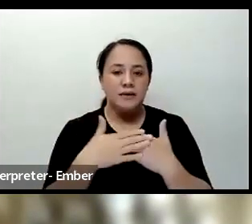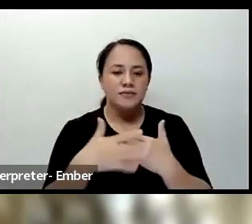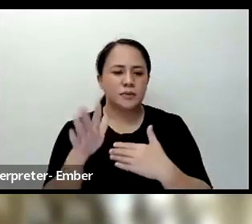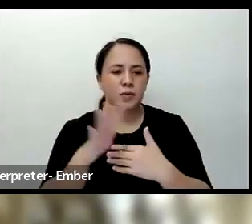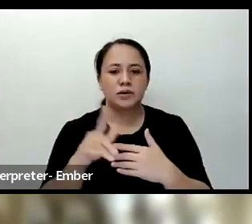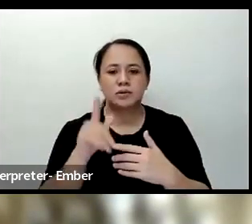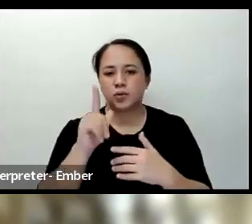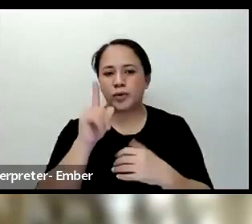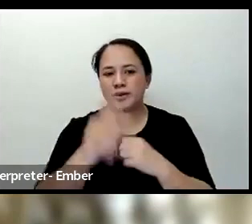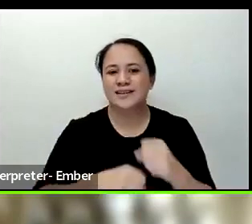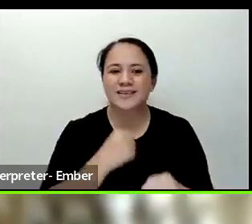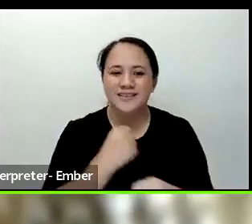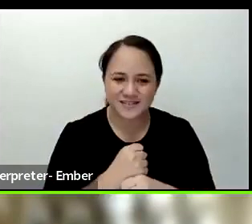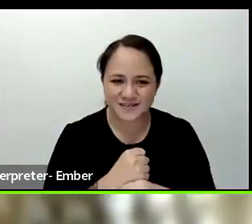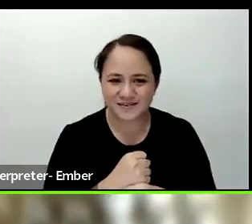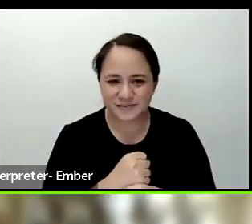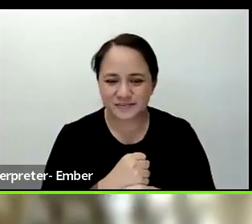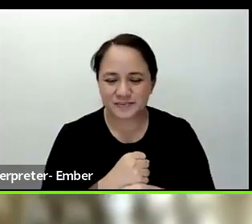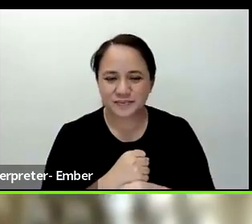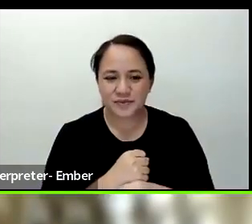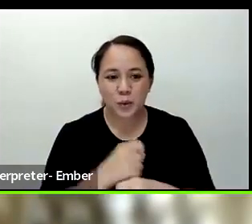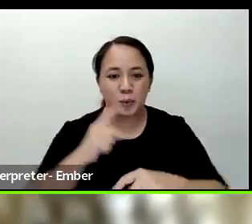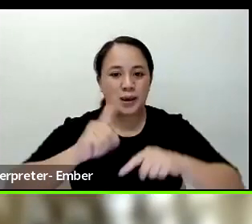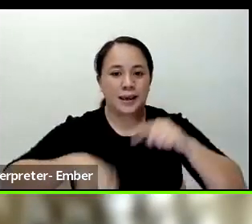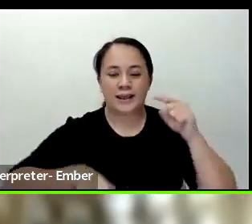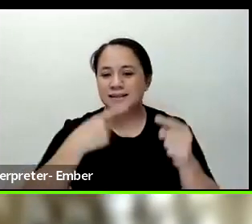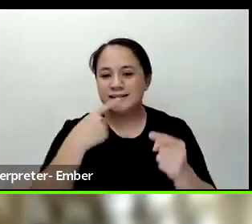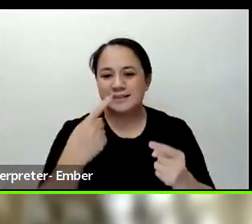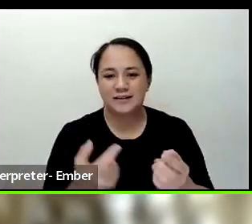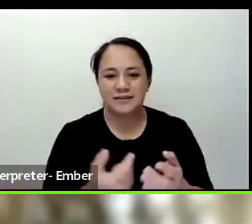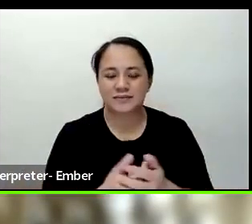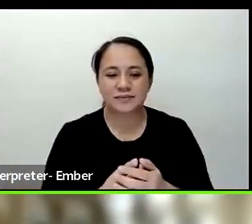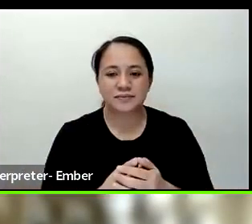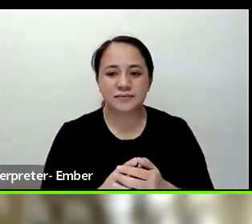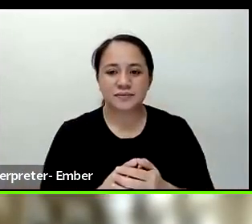20 years. So we cannot really say that